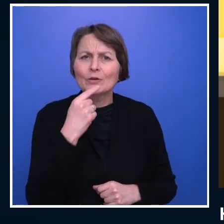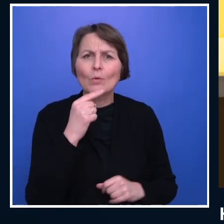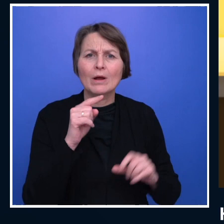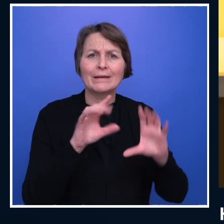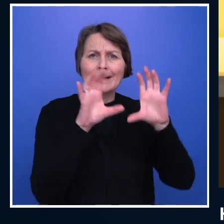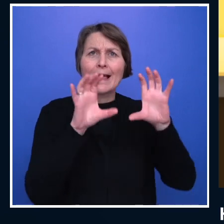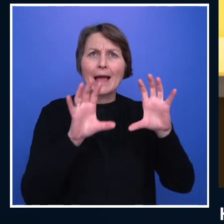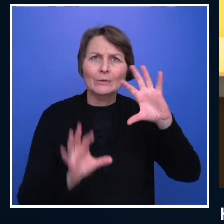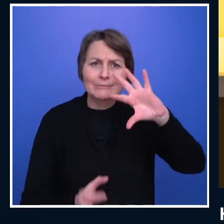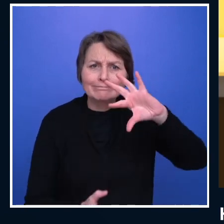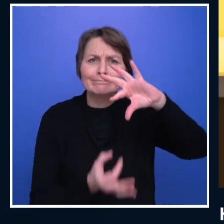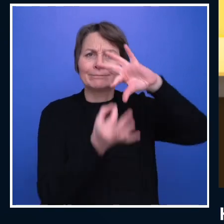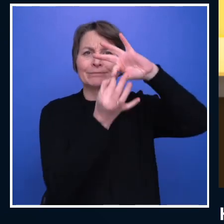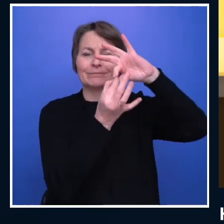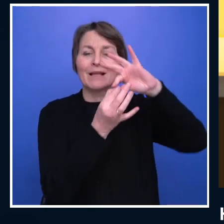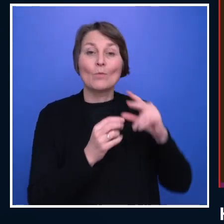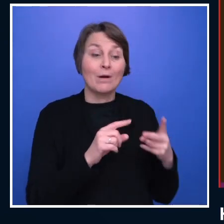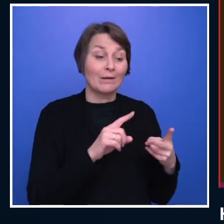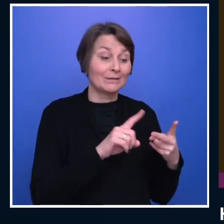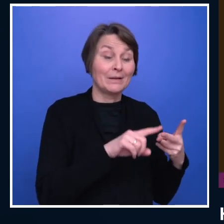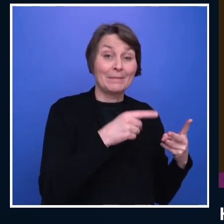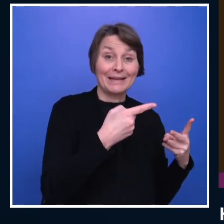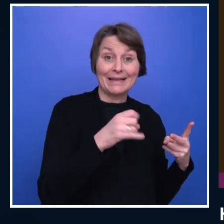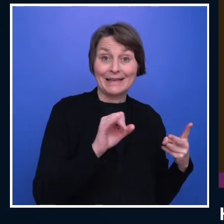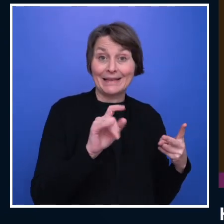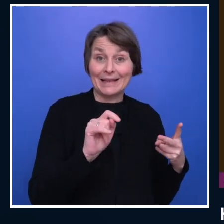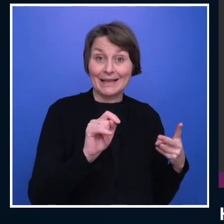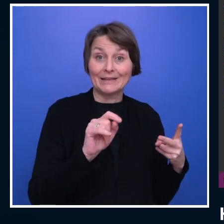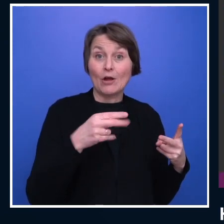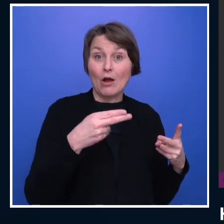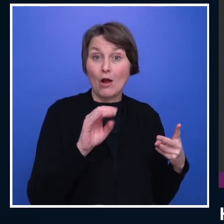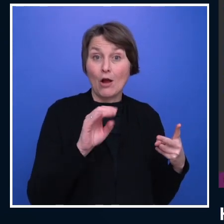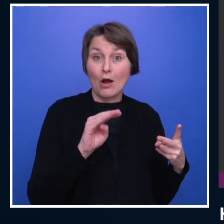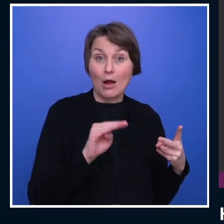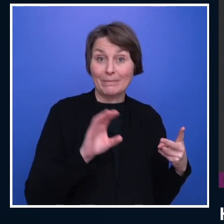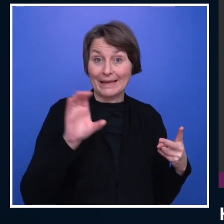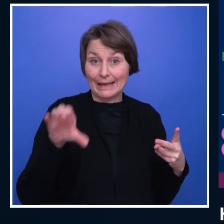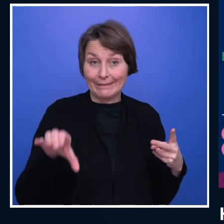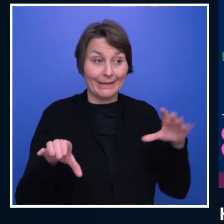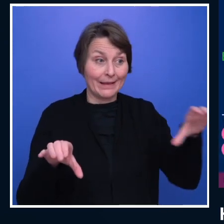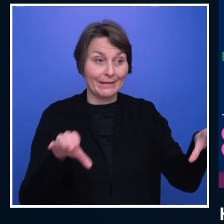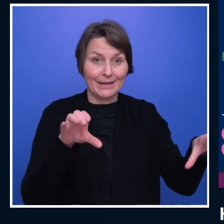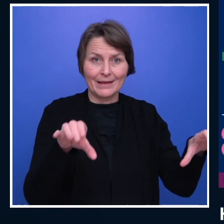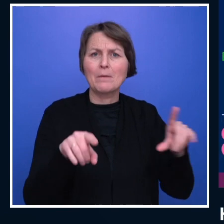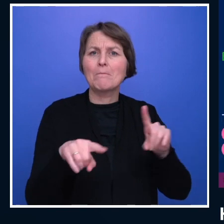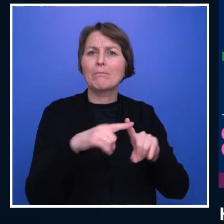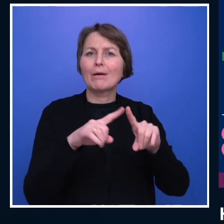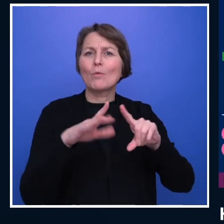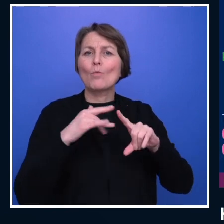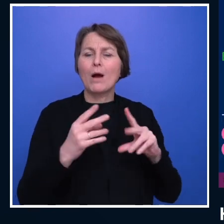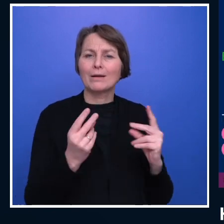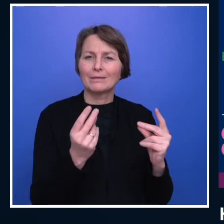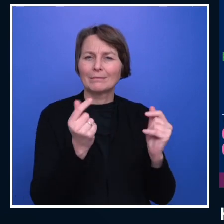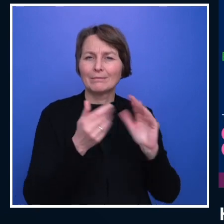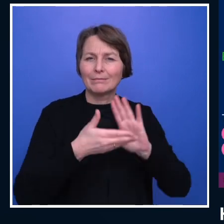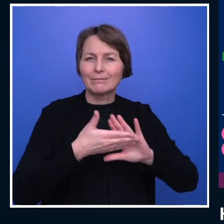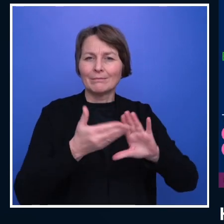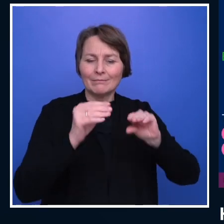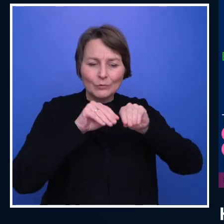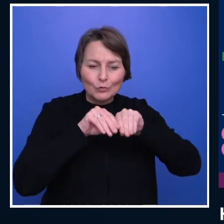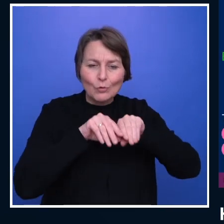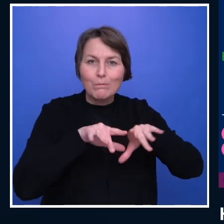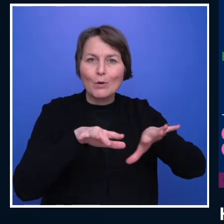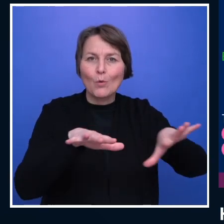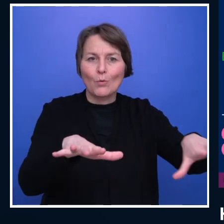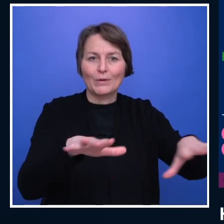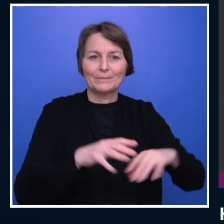in GitHub, and I want them to auto-deploy. All of these sites I want in Azure as well.